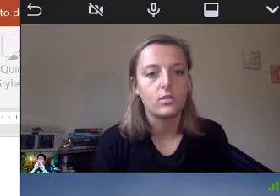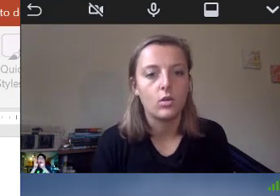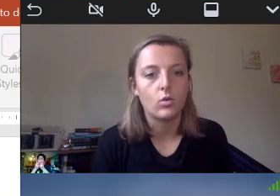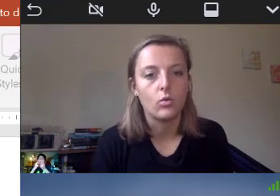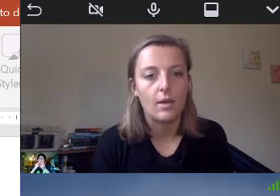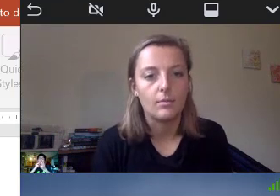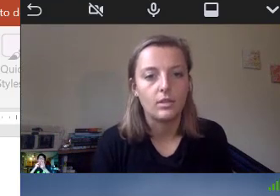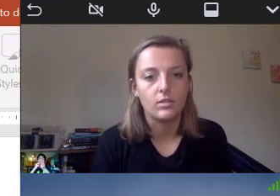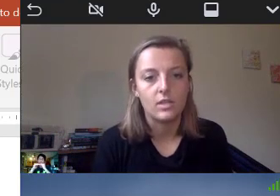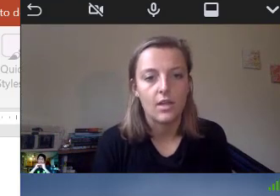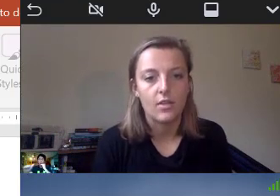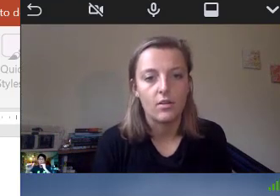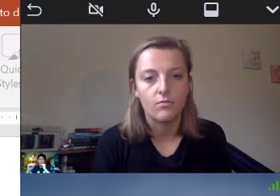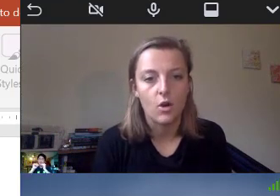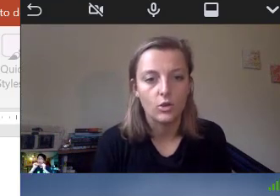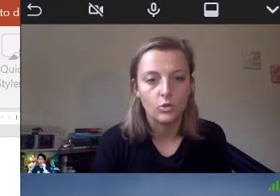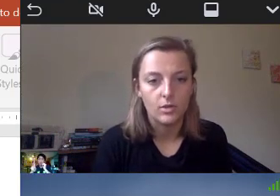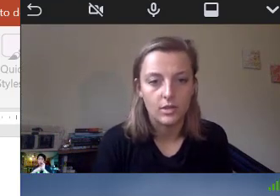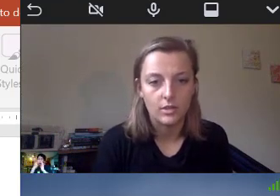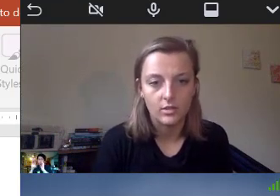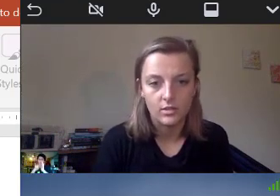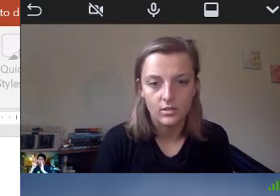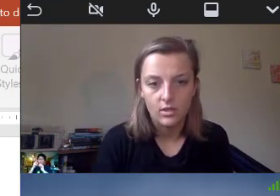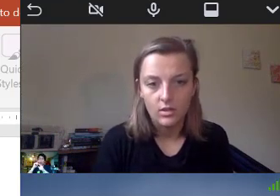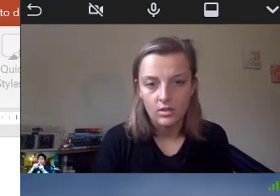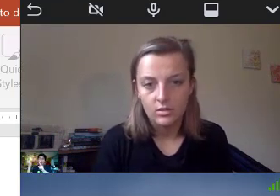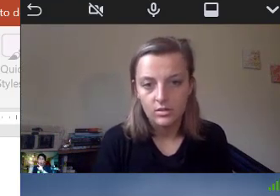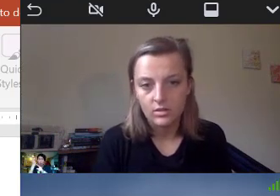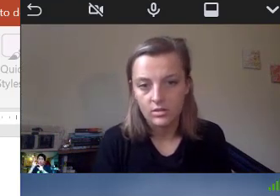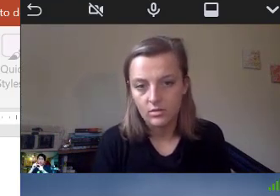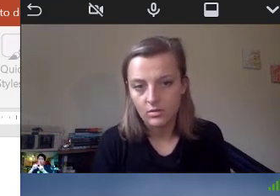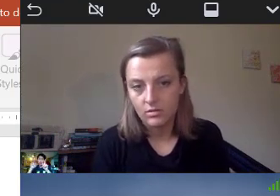Okay, so that means that the volume is